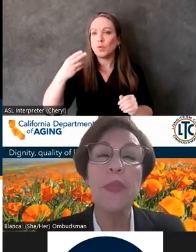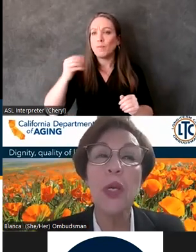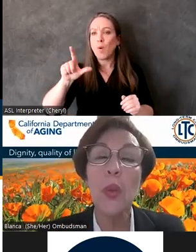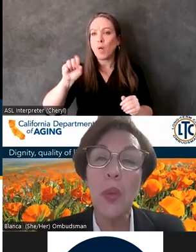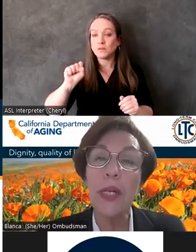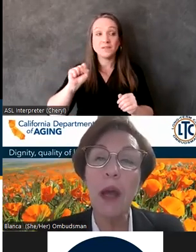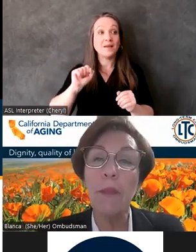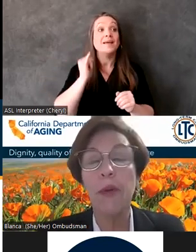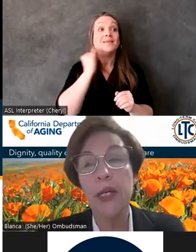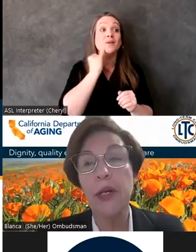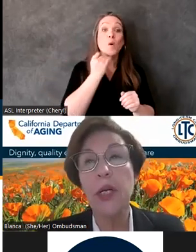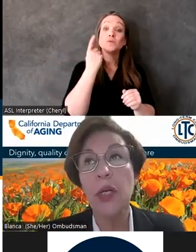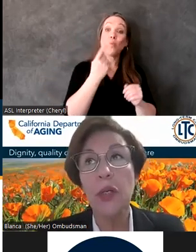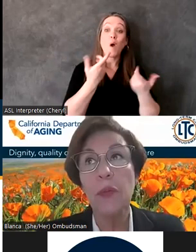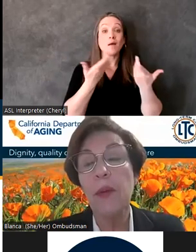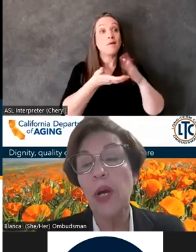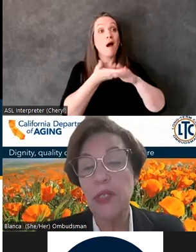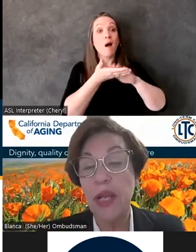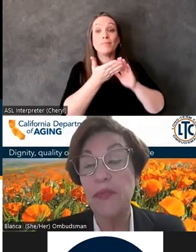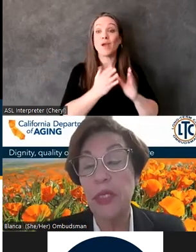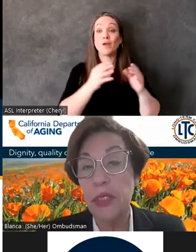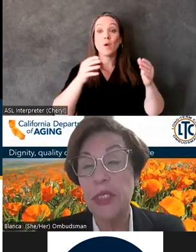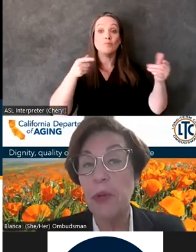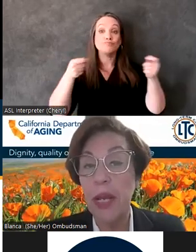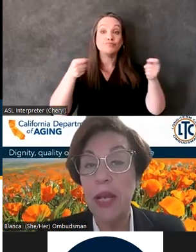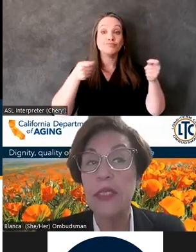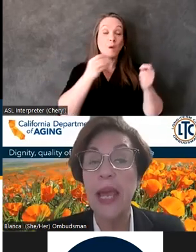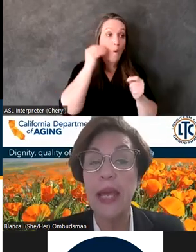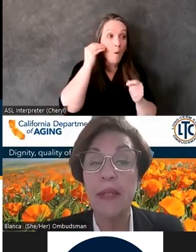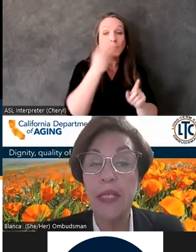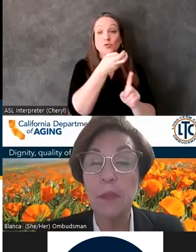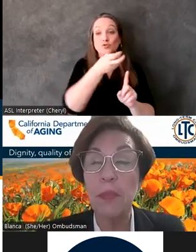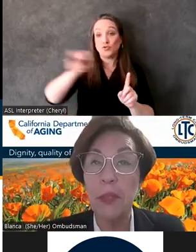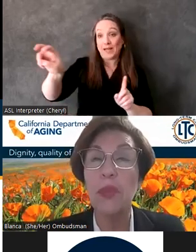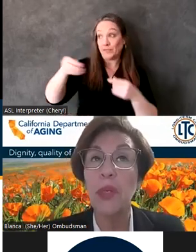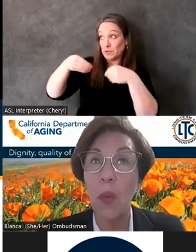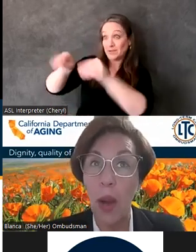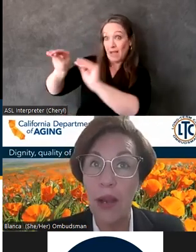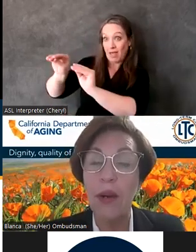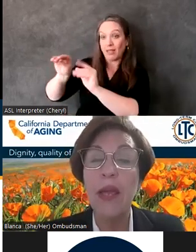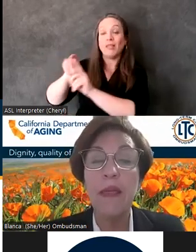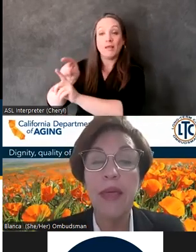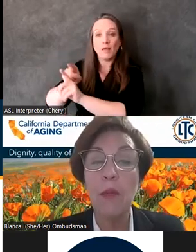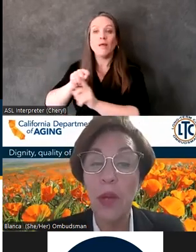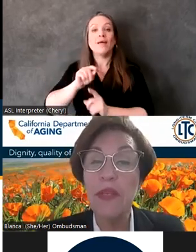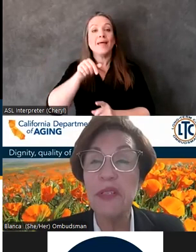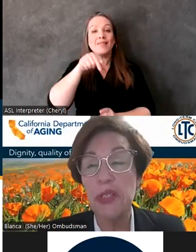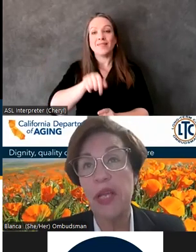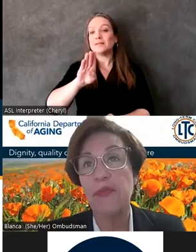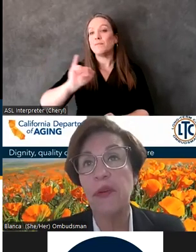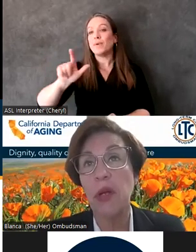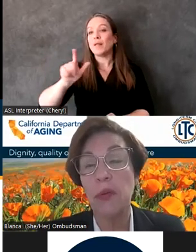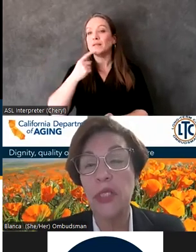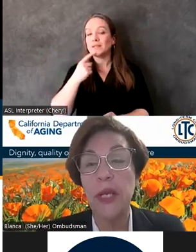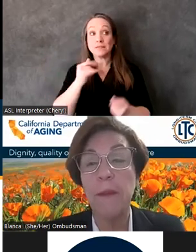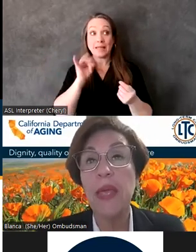from one operator who may want to transfer it to someone else. And this bill would require that when there's a